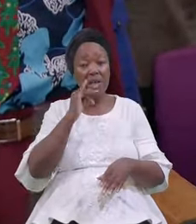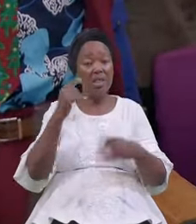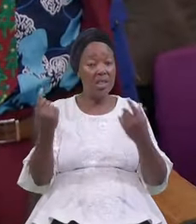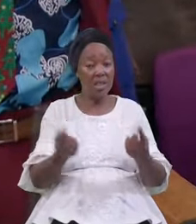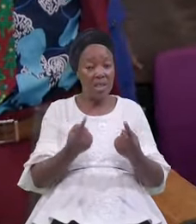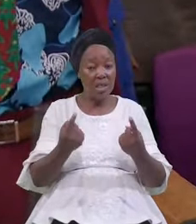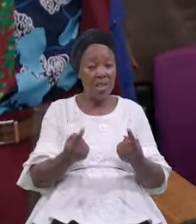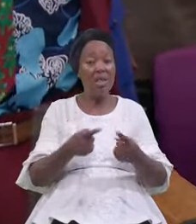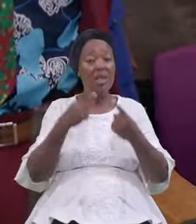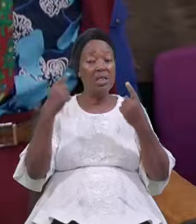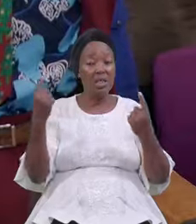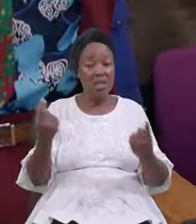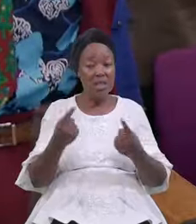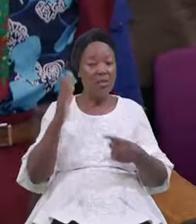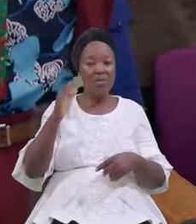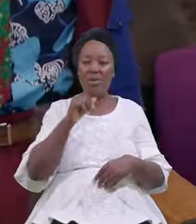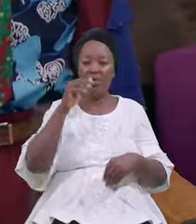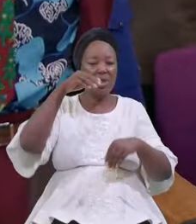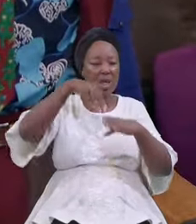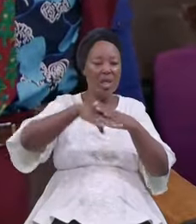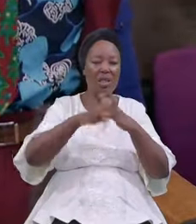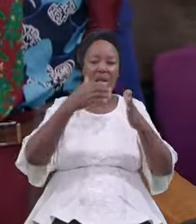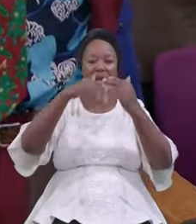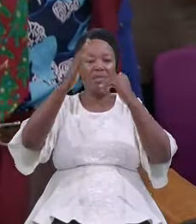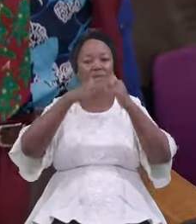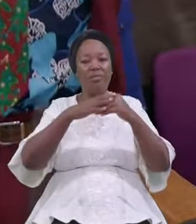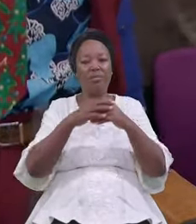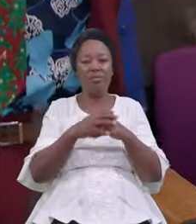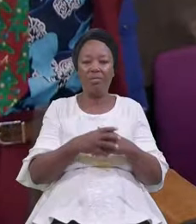Sin will not enter heaven.